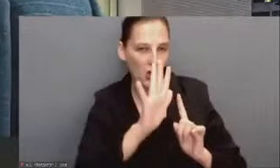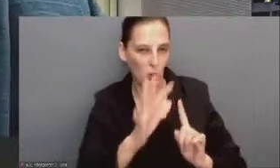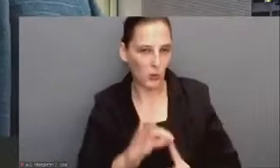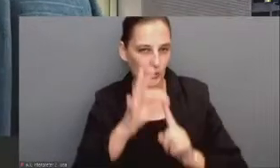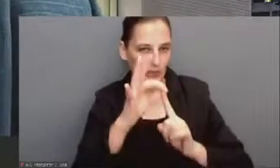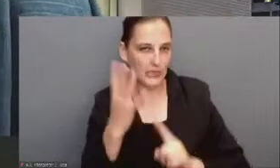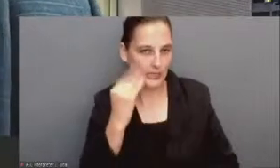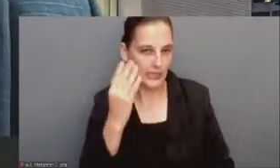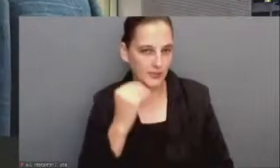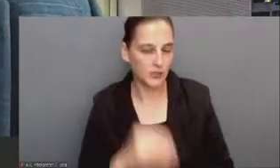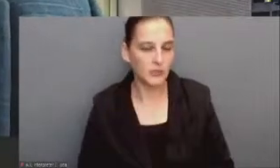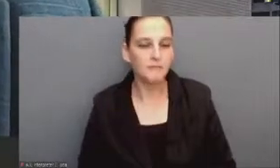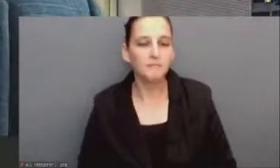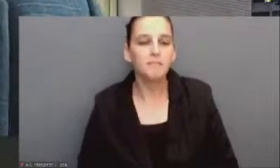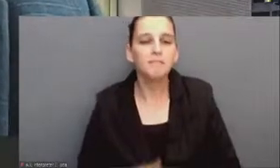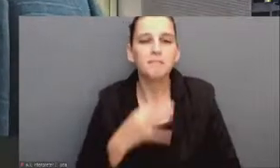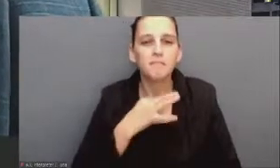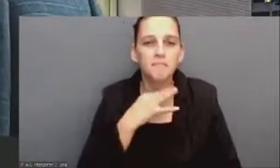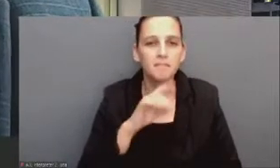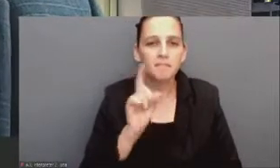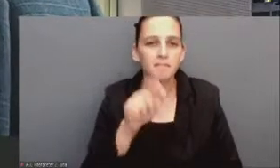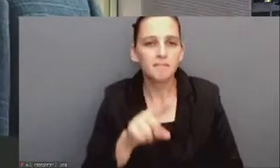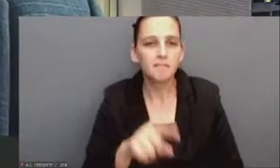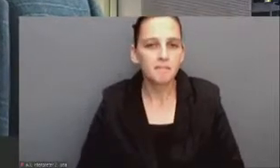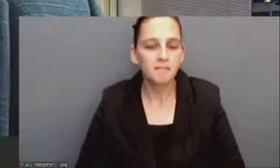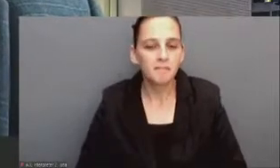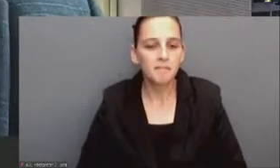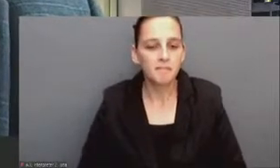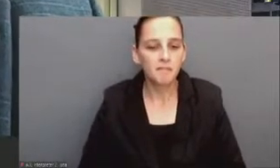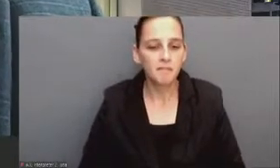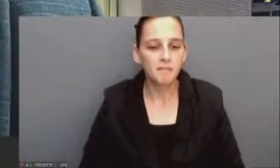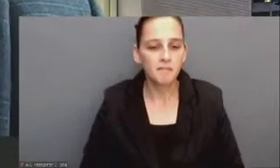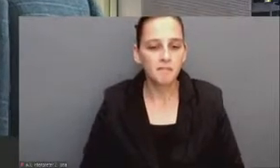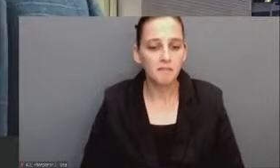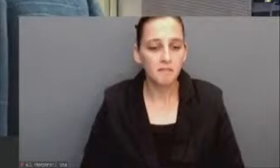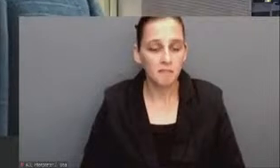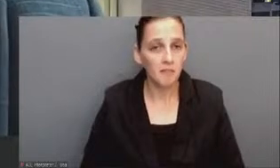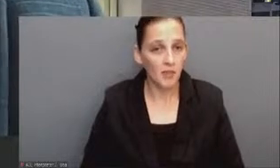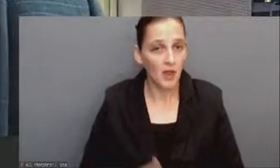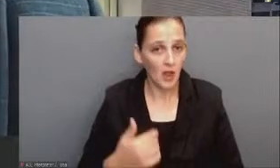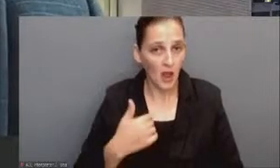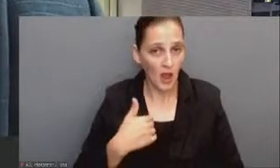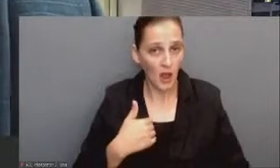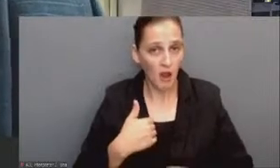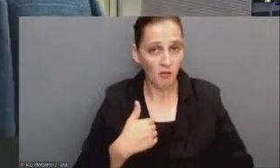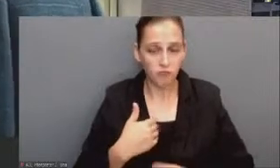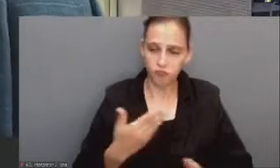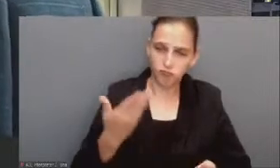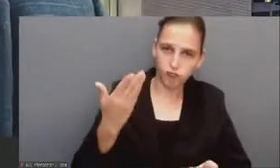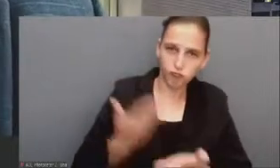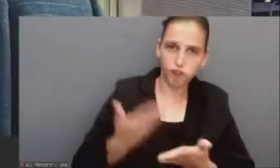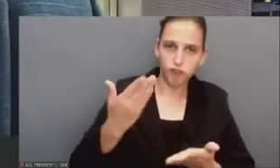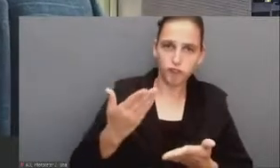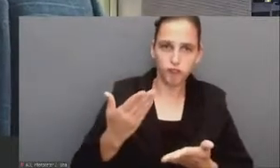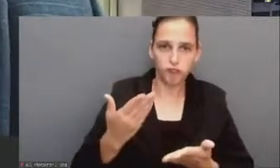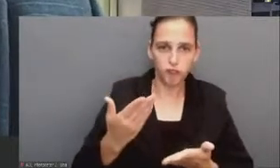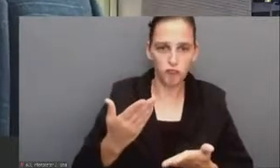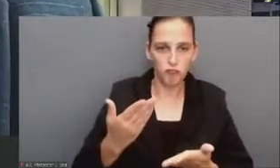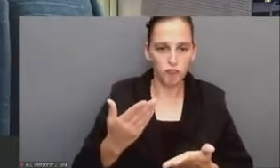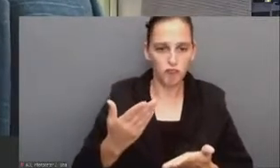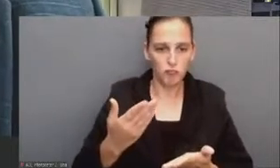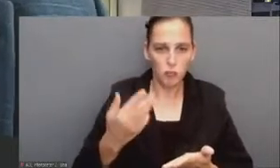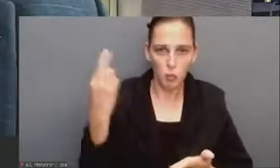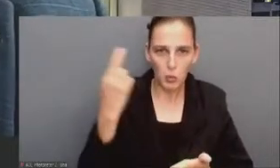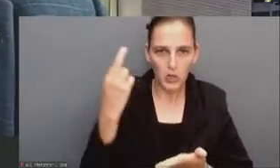perspective. Is there a compelling rationale or argument of why we should not collect this